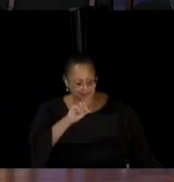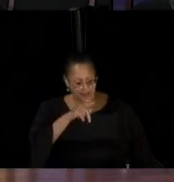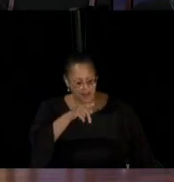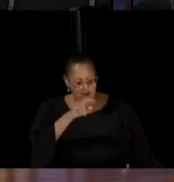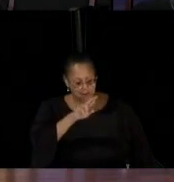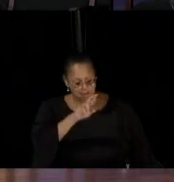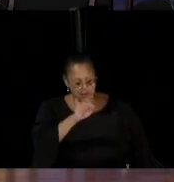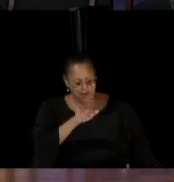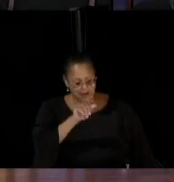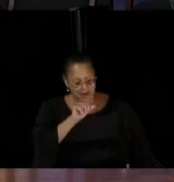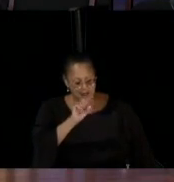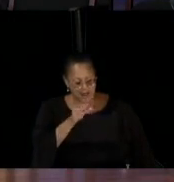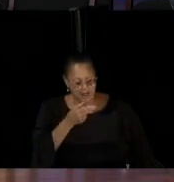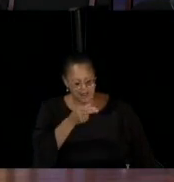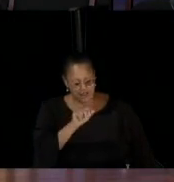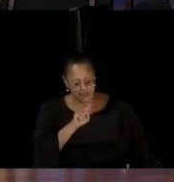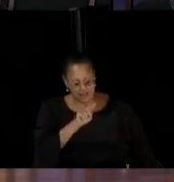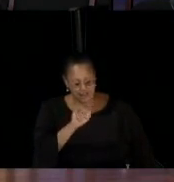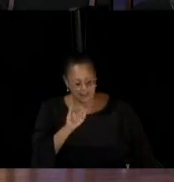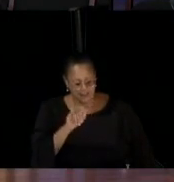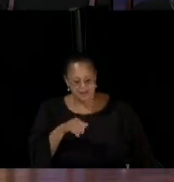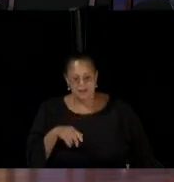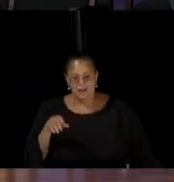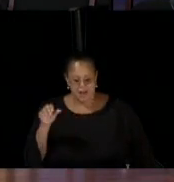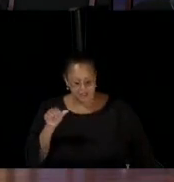Priyanshi Ashish Patel.